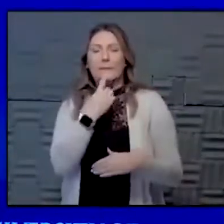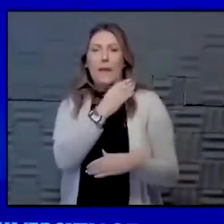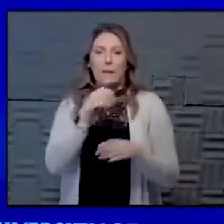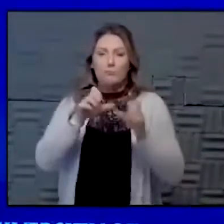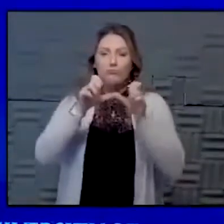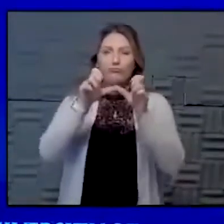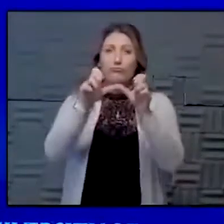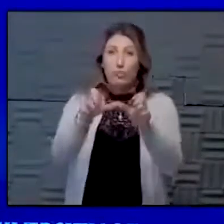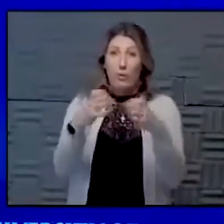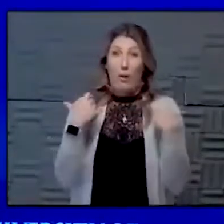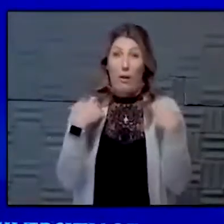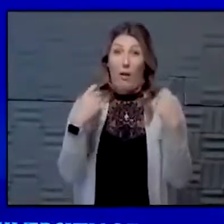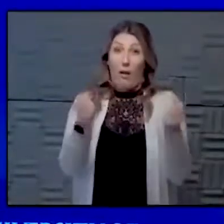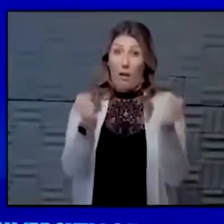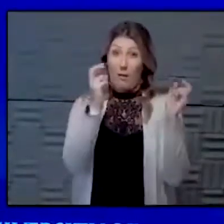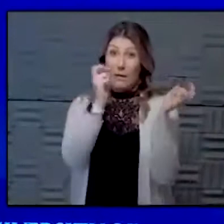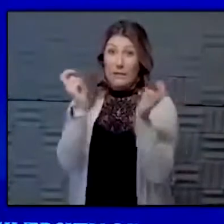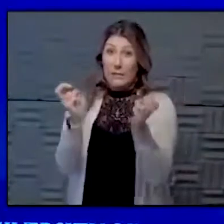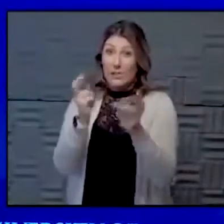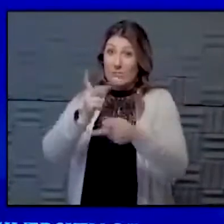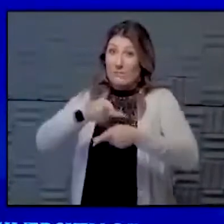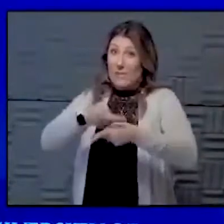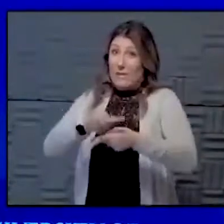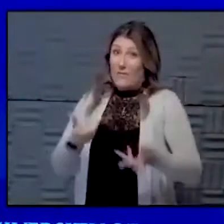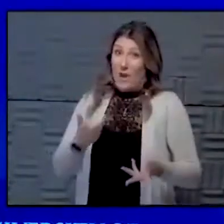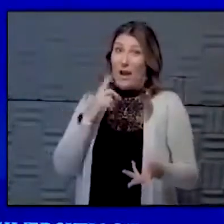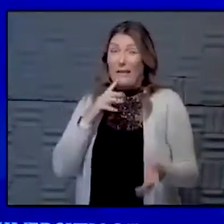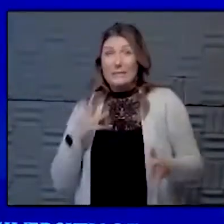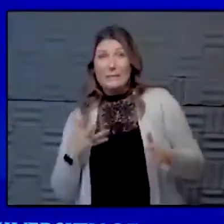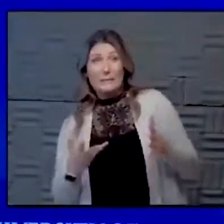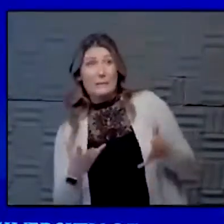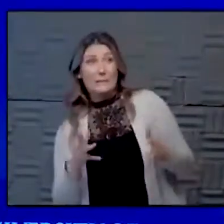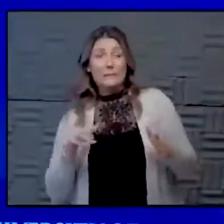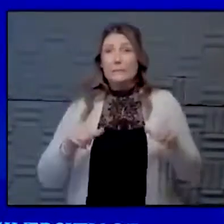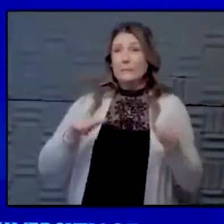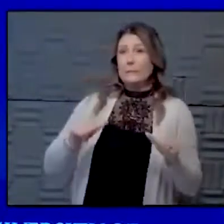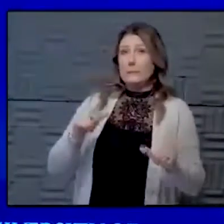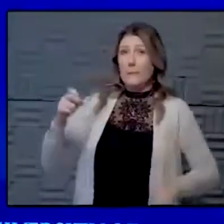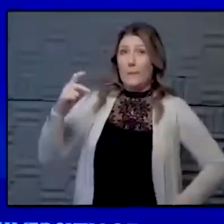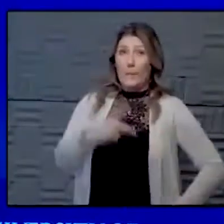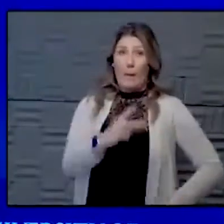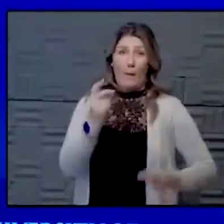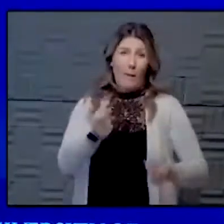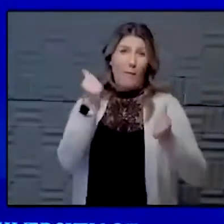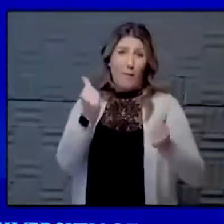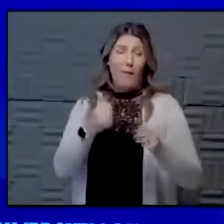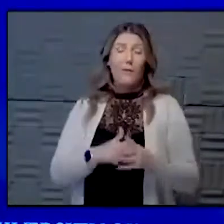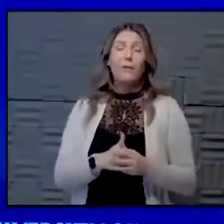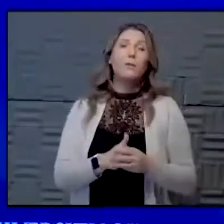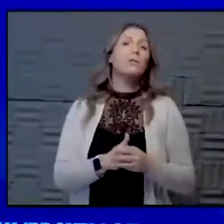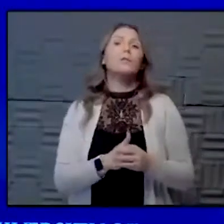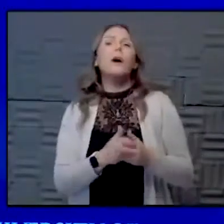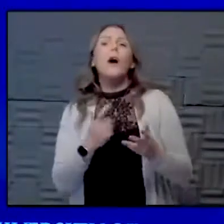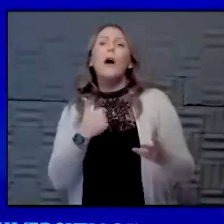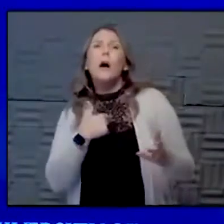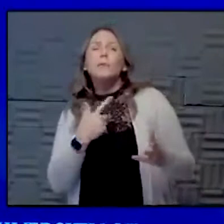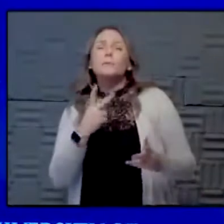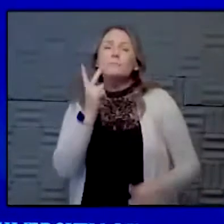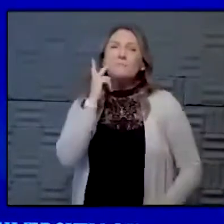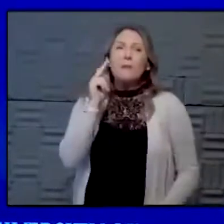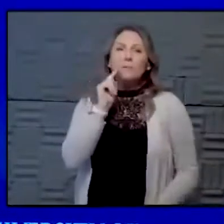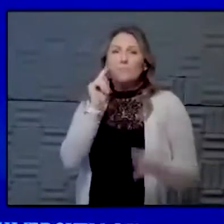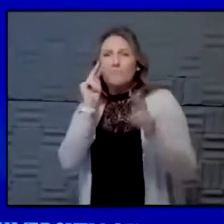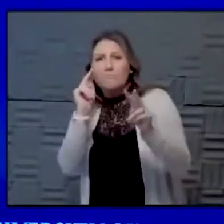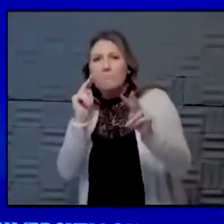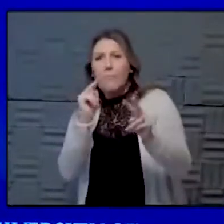condition, be careful out there. I'd probably hesitate to go back right away. And what I would say is watch the data for another month. And